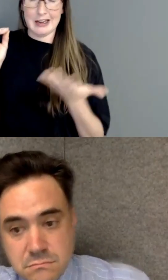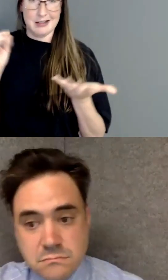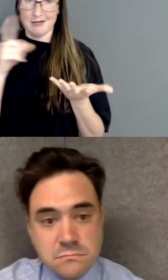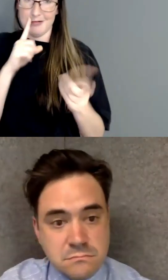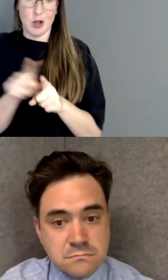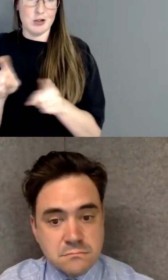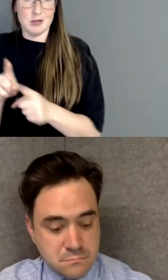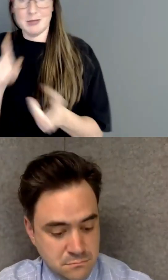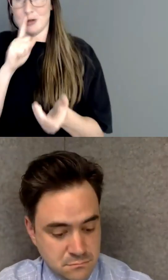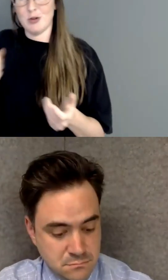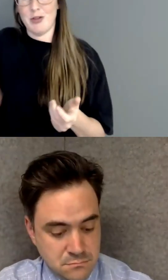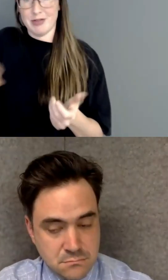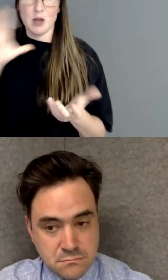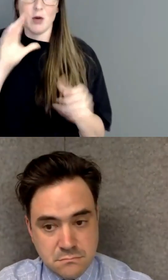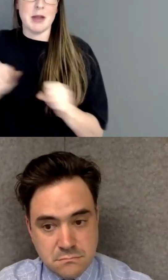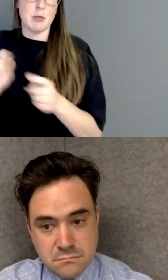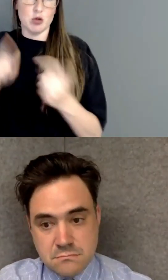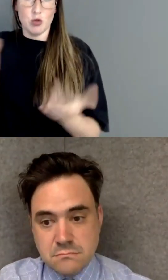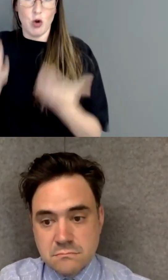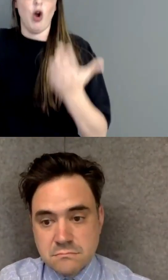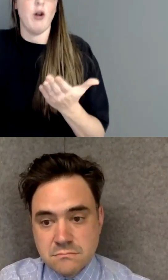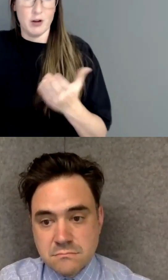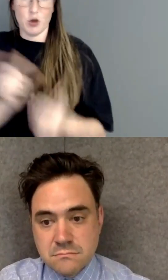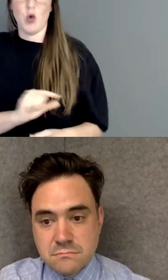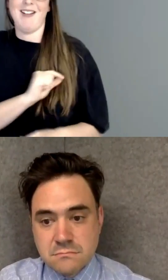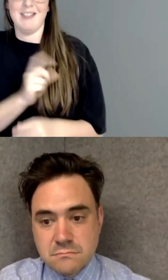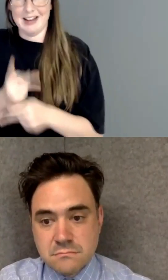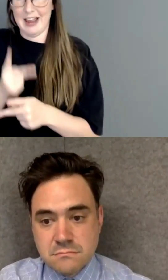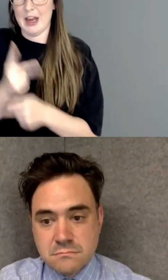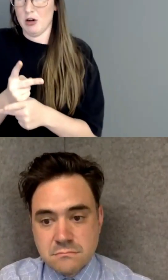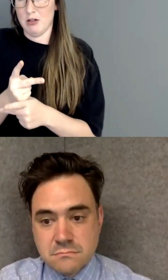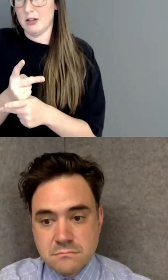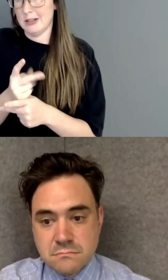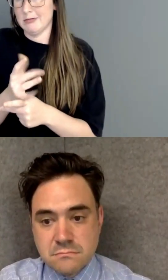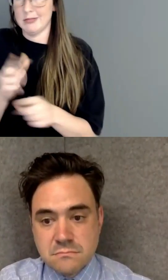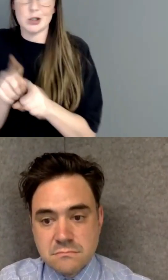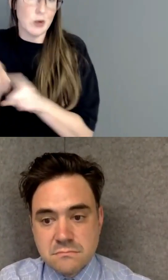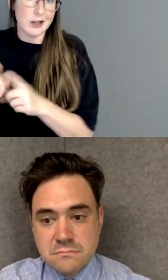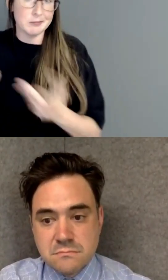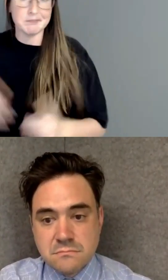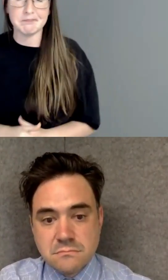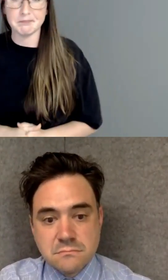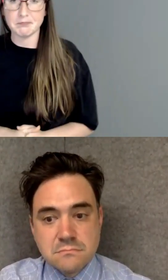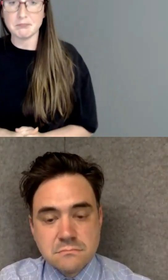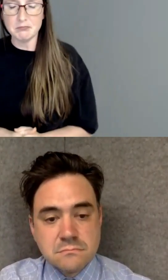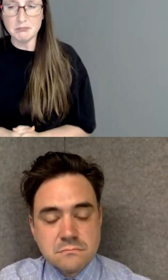also ensure that they are going to be able to offer those quality care as well.